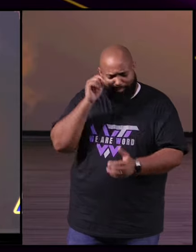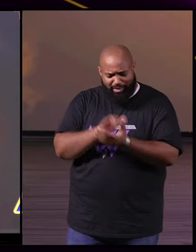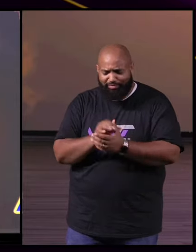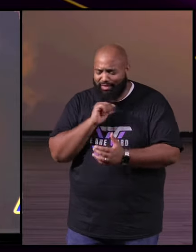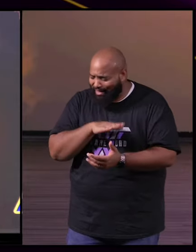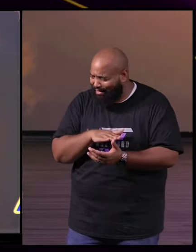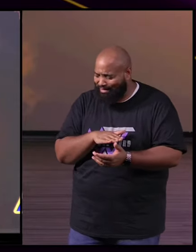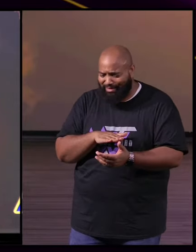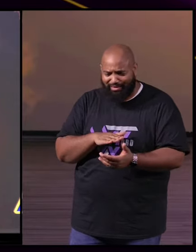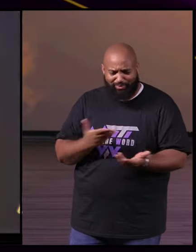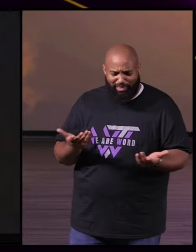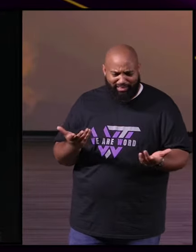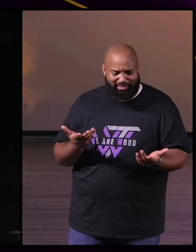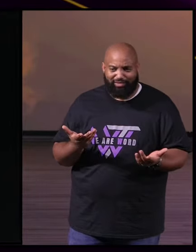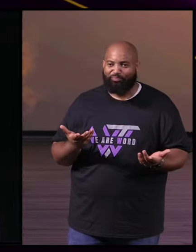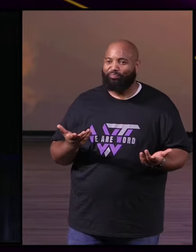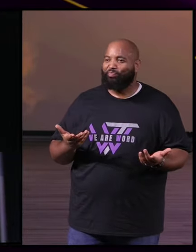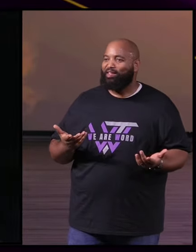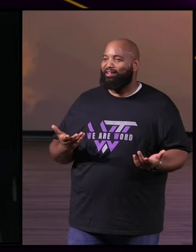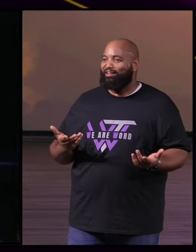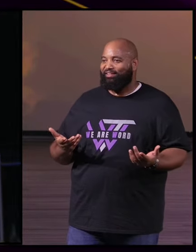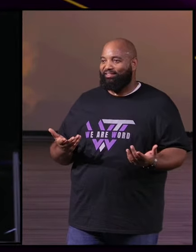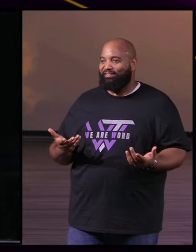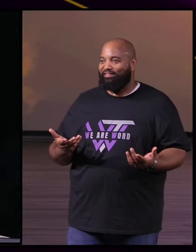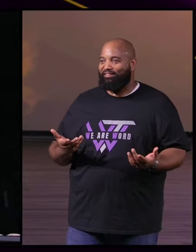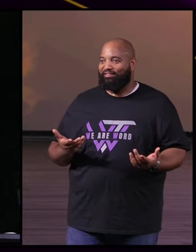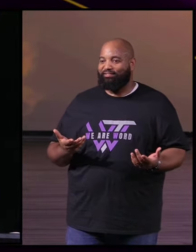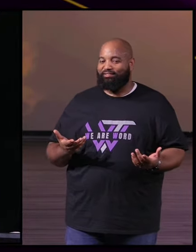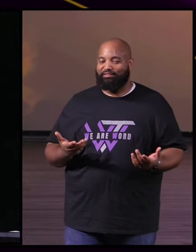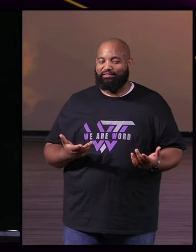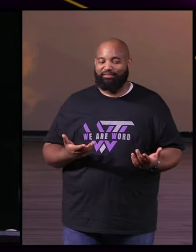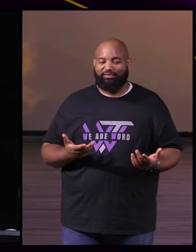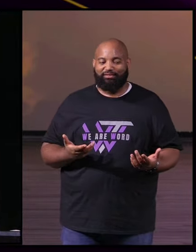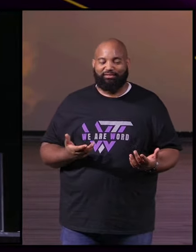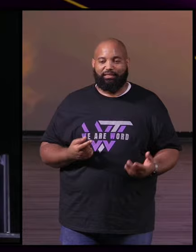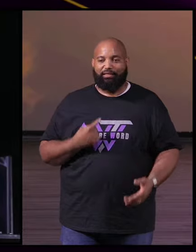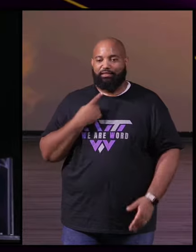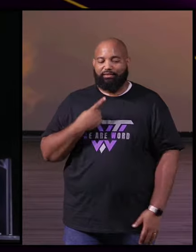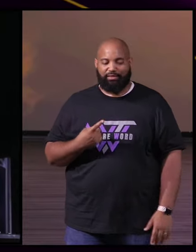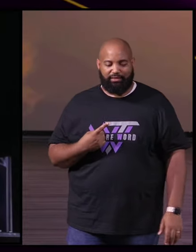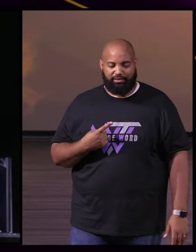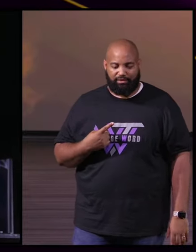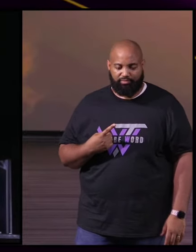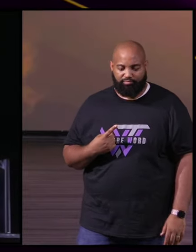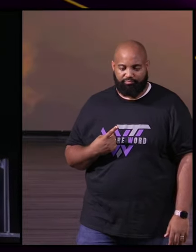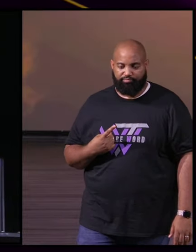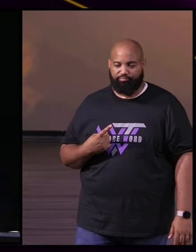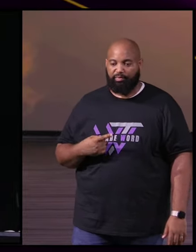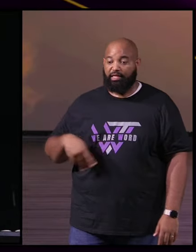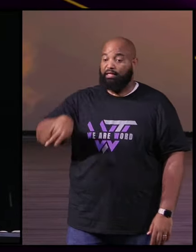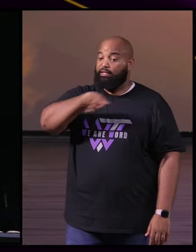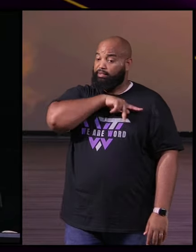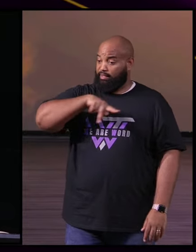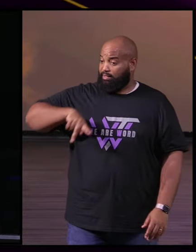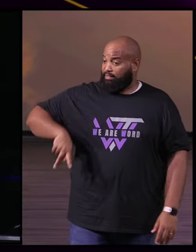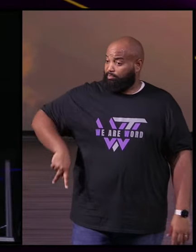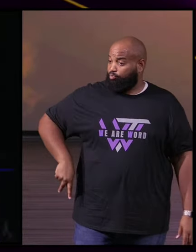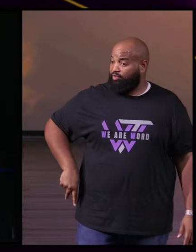So just like he says, I'm almost there, y'all. Just like he says, the princess of